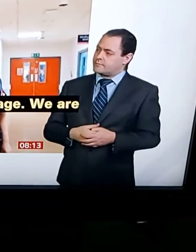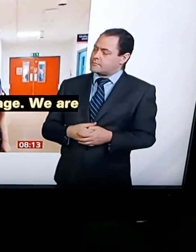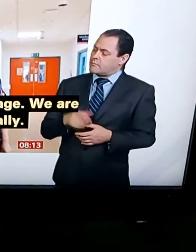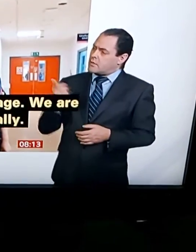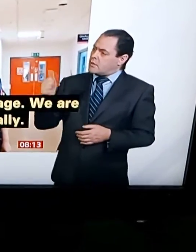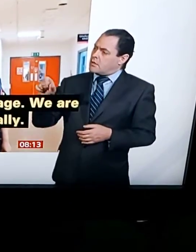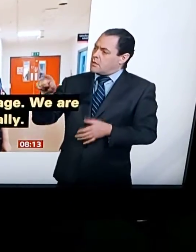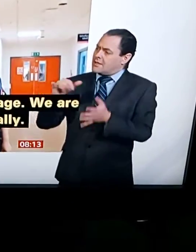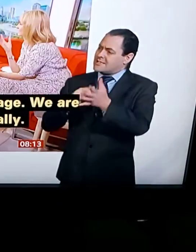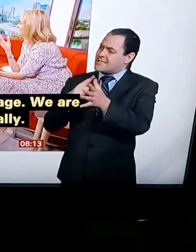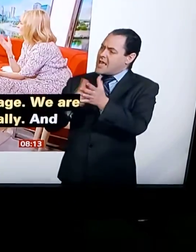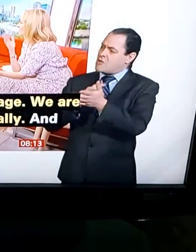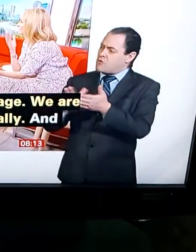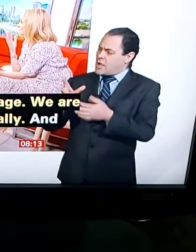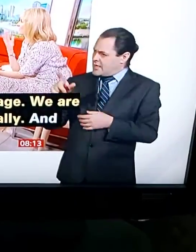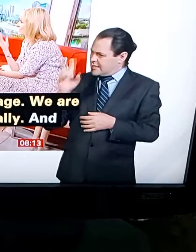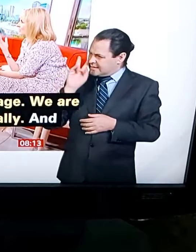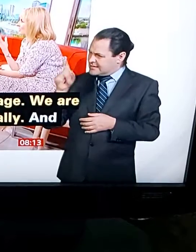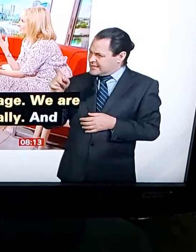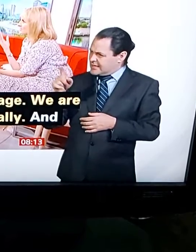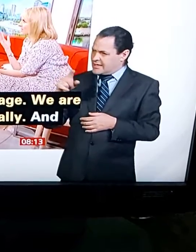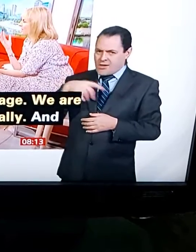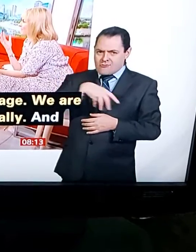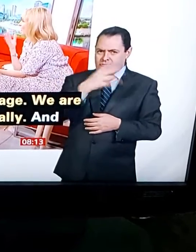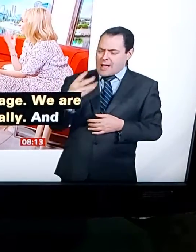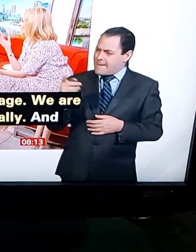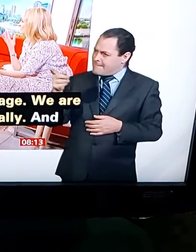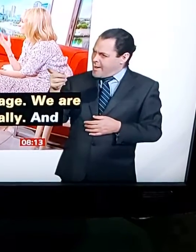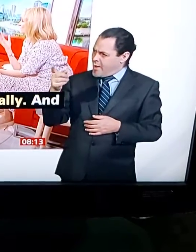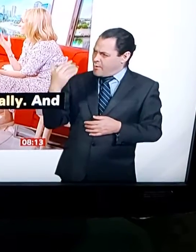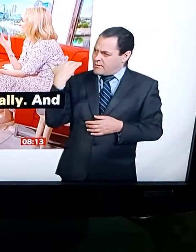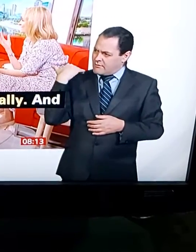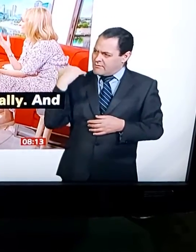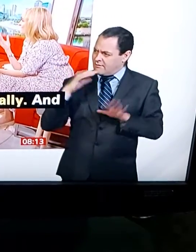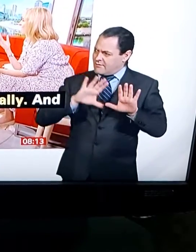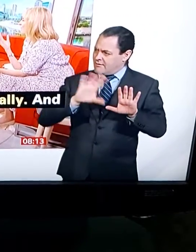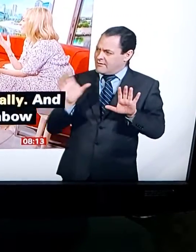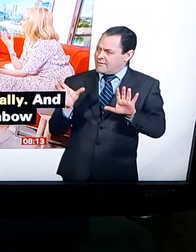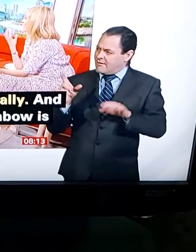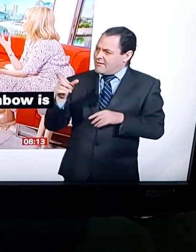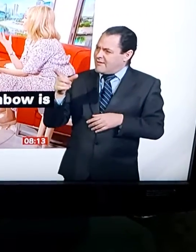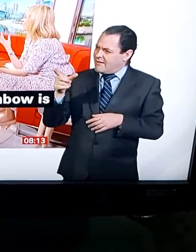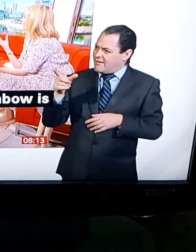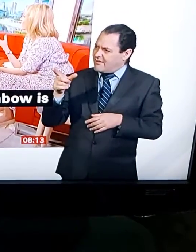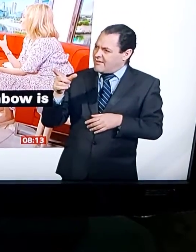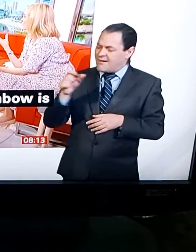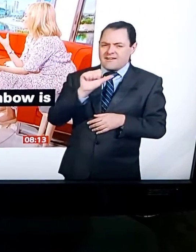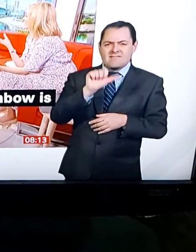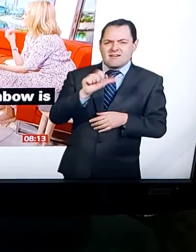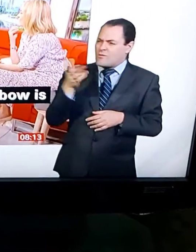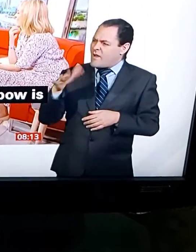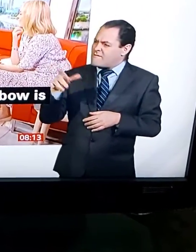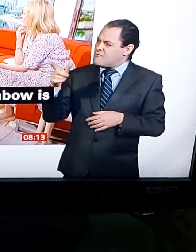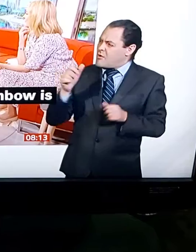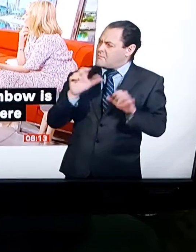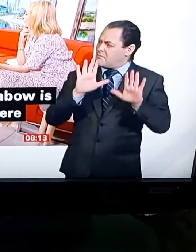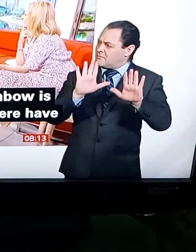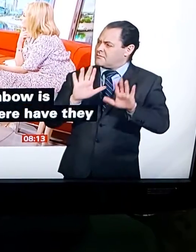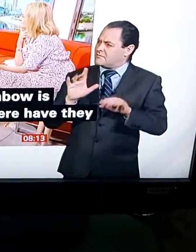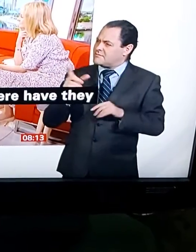I noticed the rainbows behind you as well. Yeah. Where have they come from? Tell us a little bit about them.